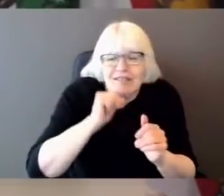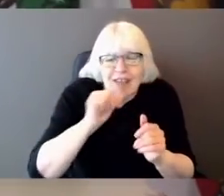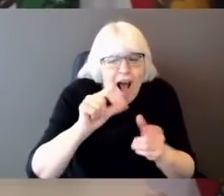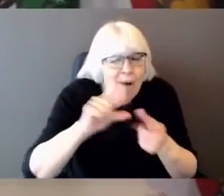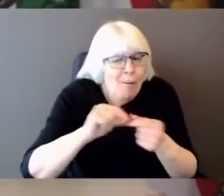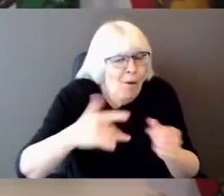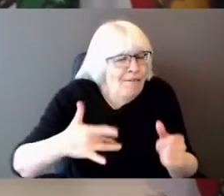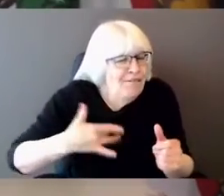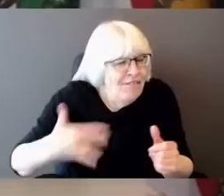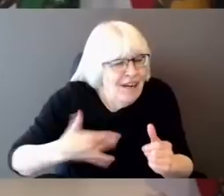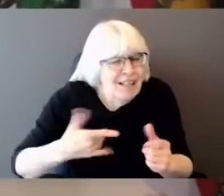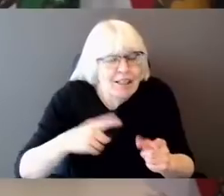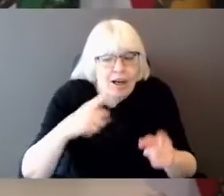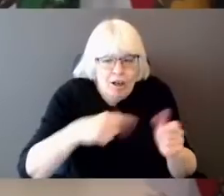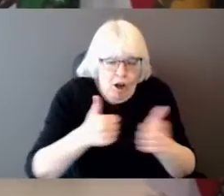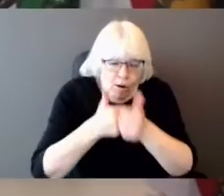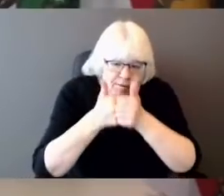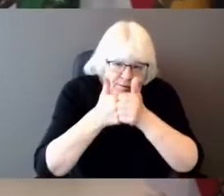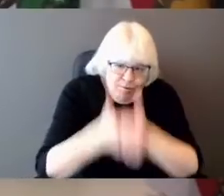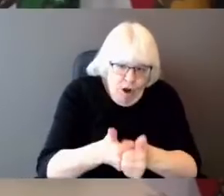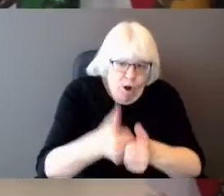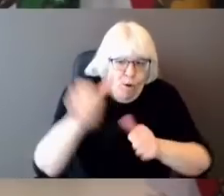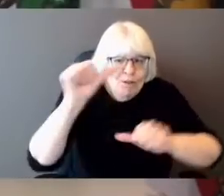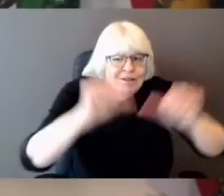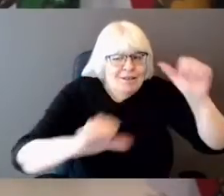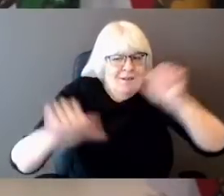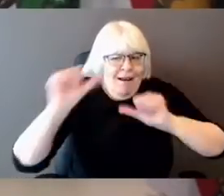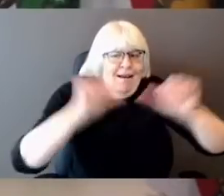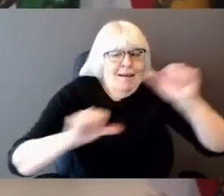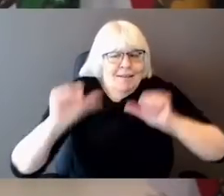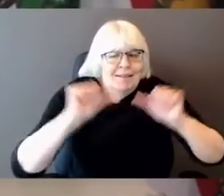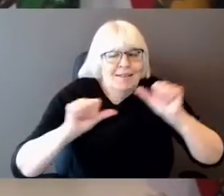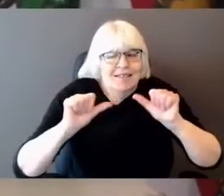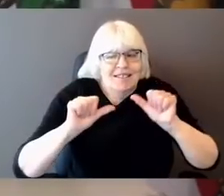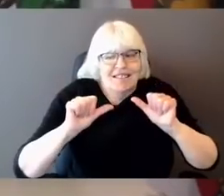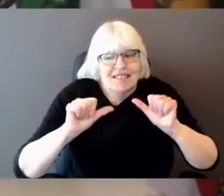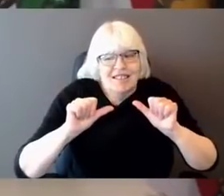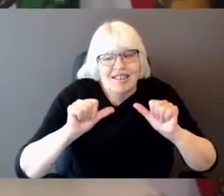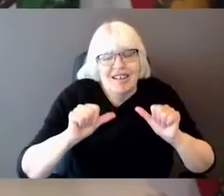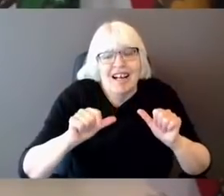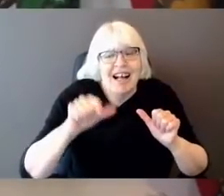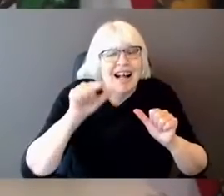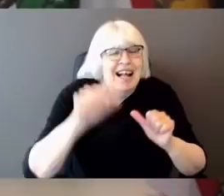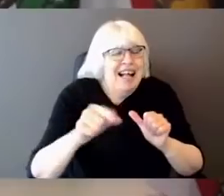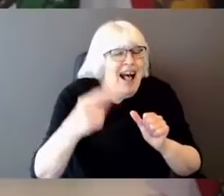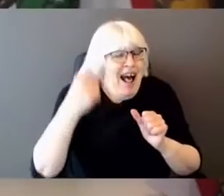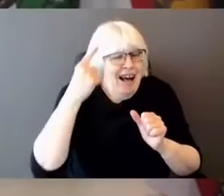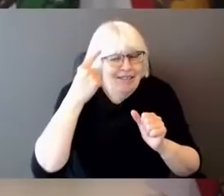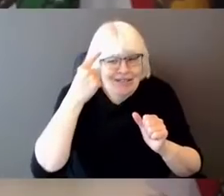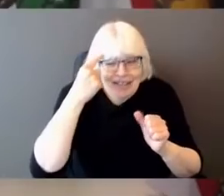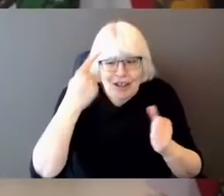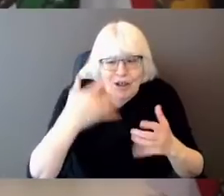And I just think it's incumbent upon each and every one of us, every Islander, to work as hard as we can to make sure we can meet those dates.